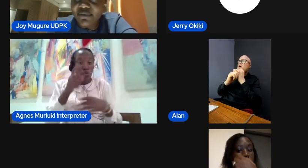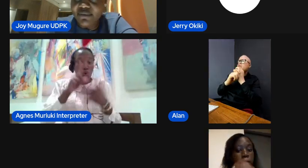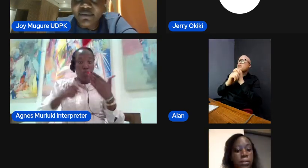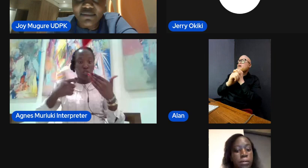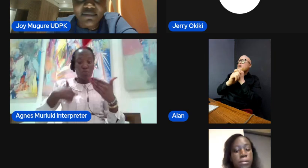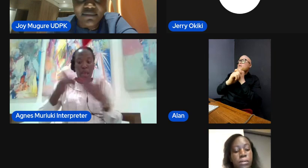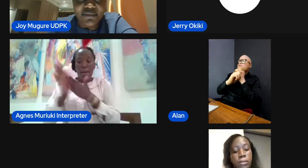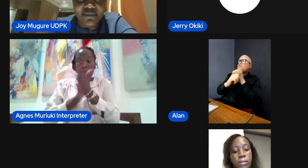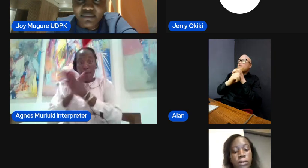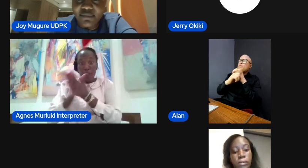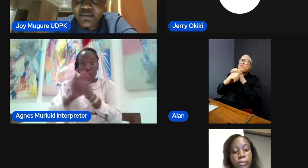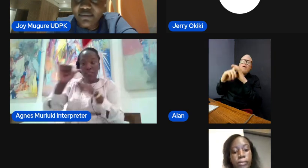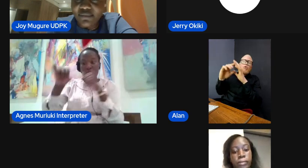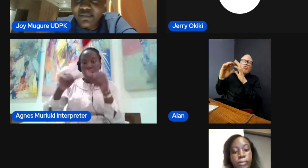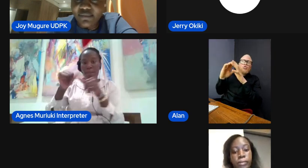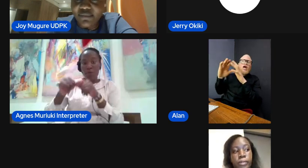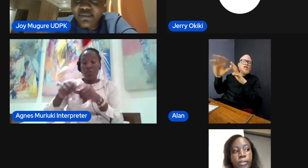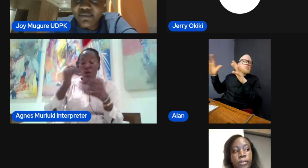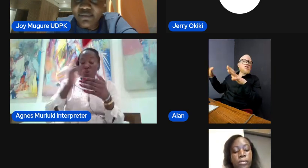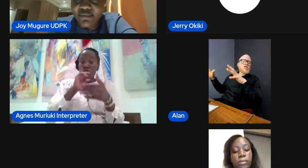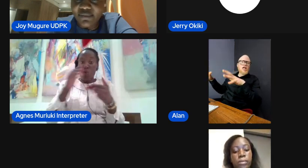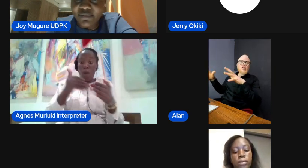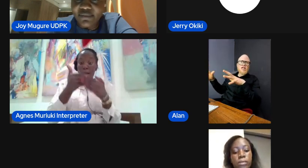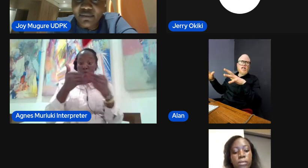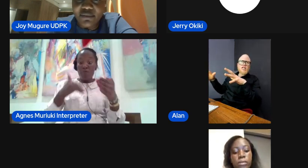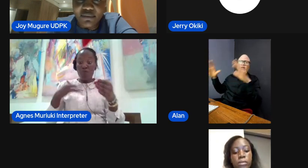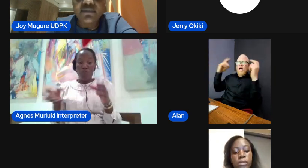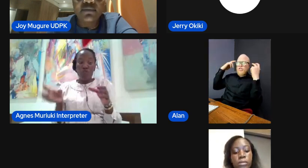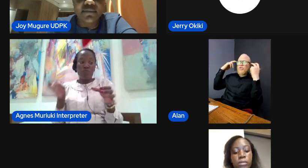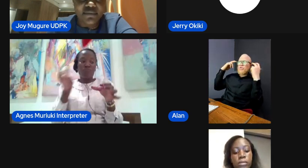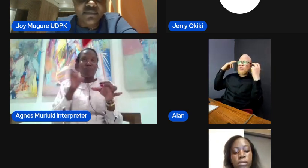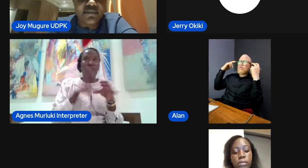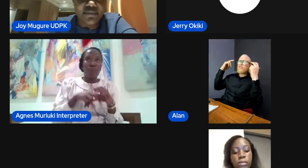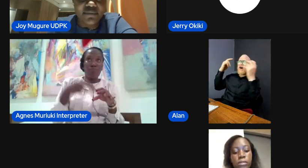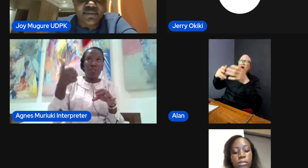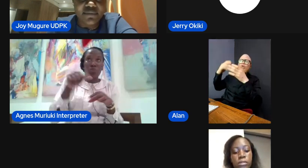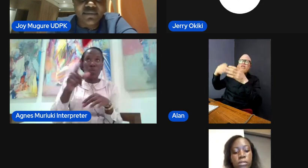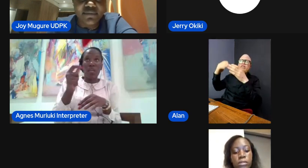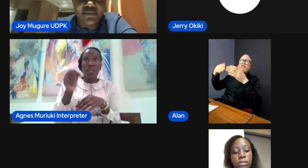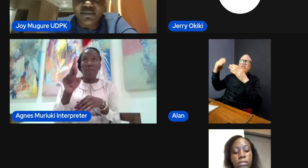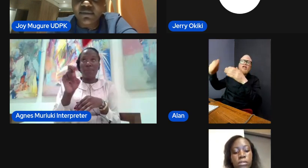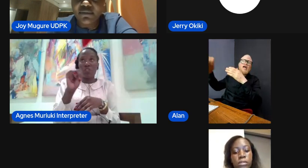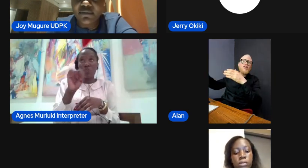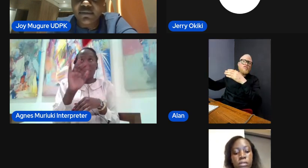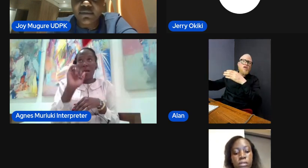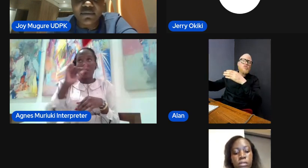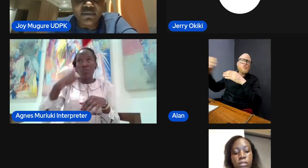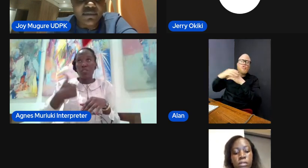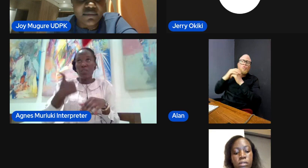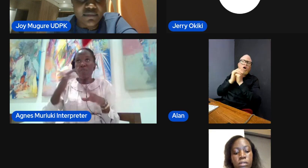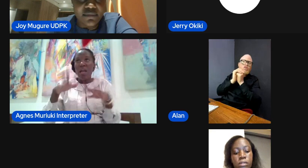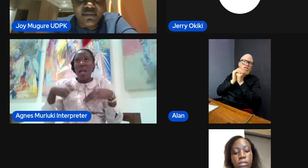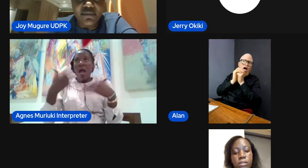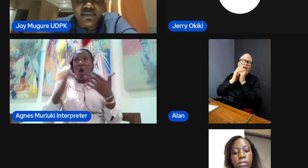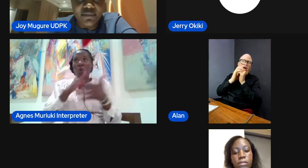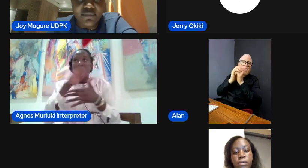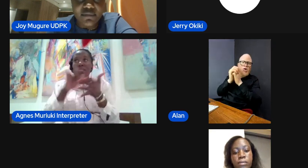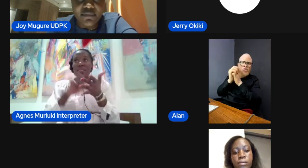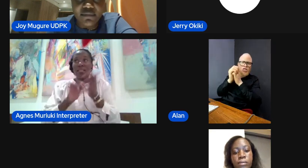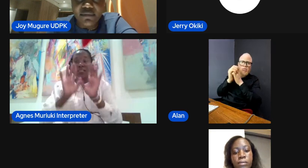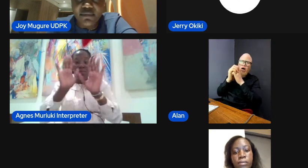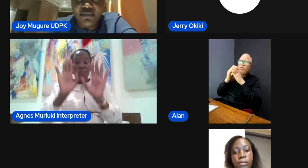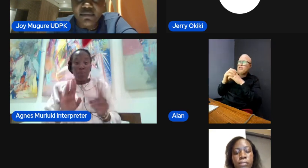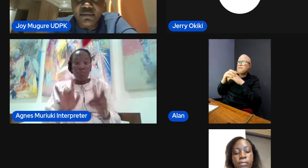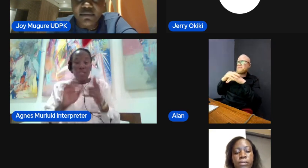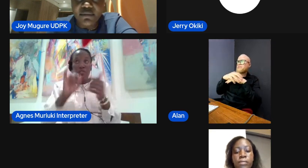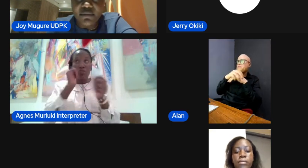number one, before you jump onto any particular trend, ask yourself, how is this relevant to the work that I am